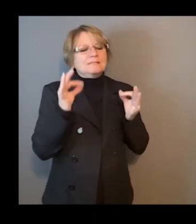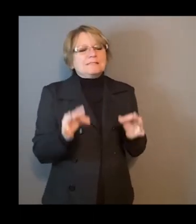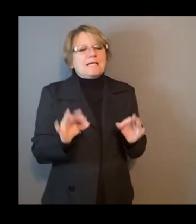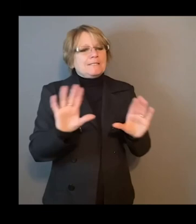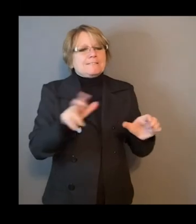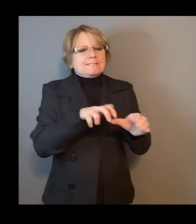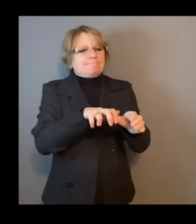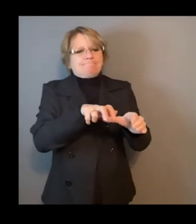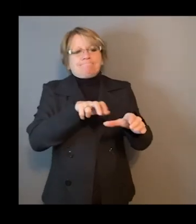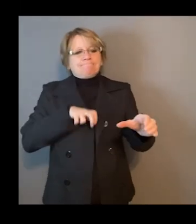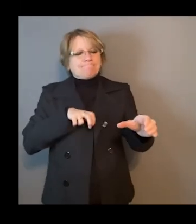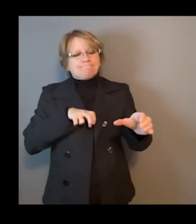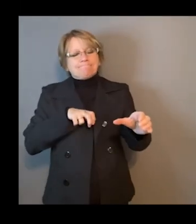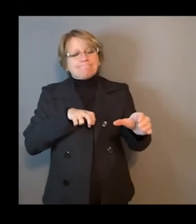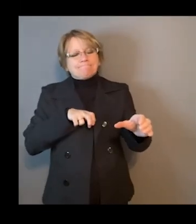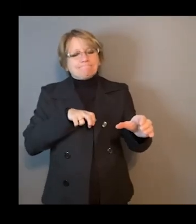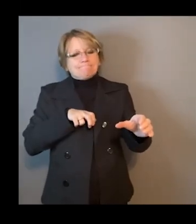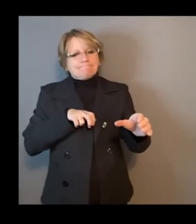needed to.